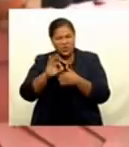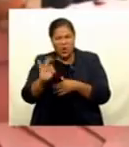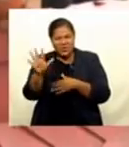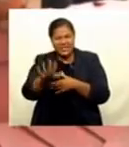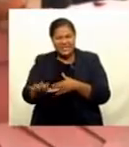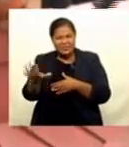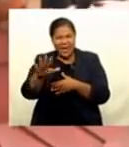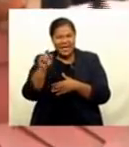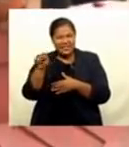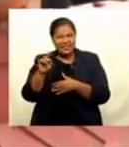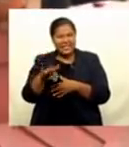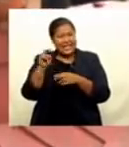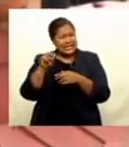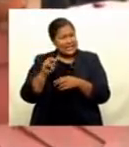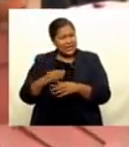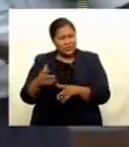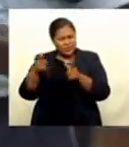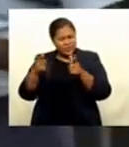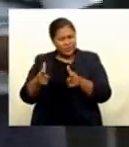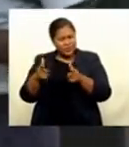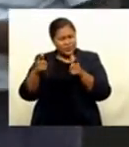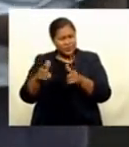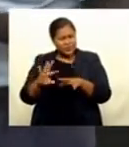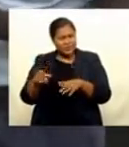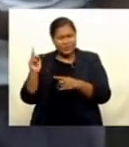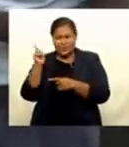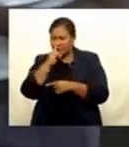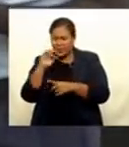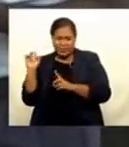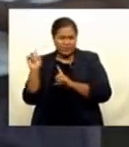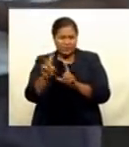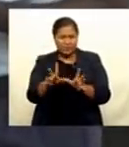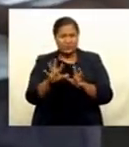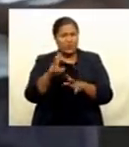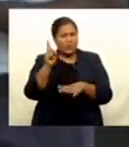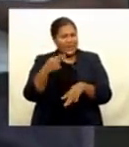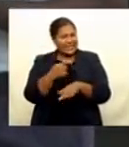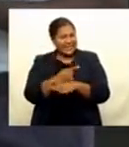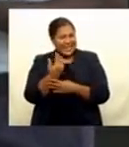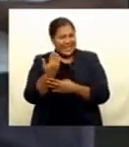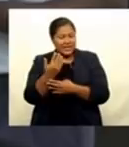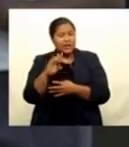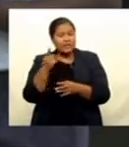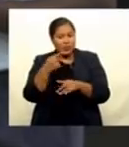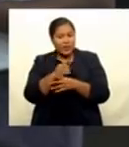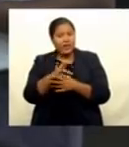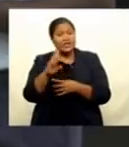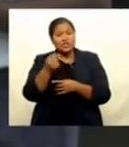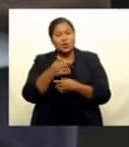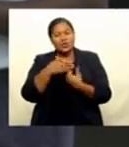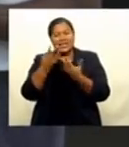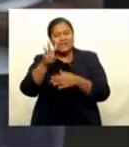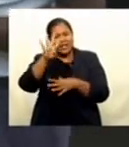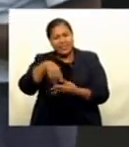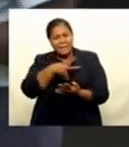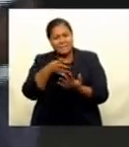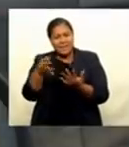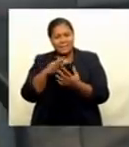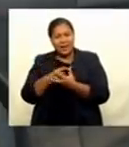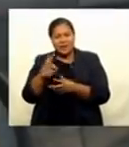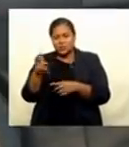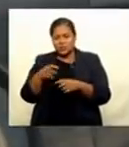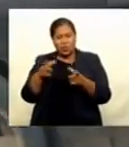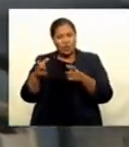border and the need to minimize the presence of villagers in any day during the week, the team has drawn up a timetable for crowd control